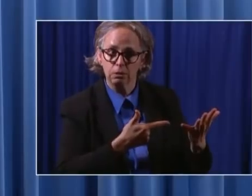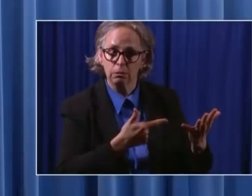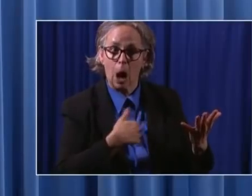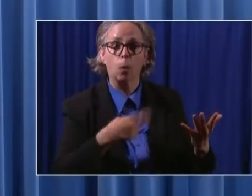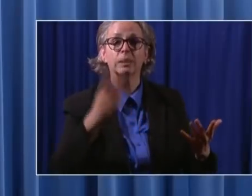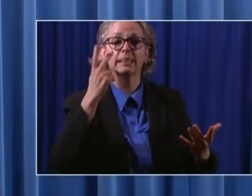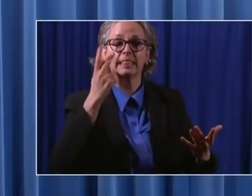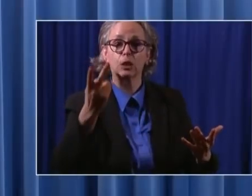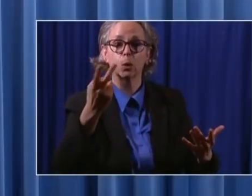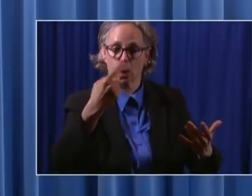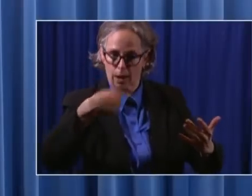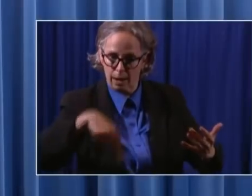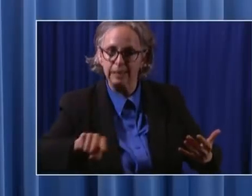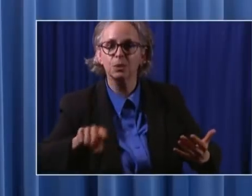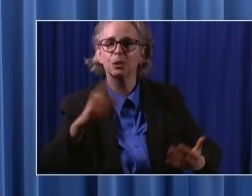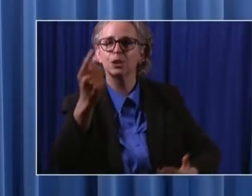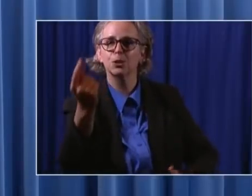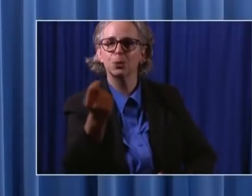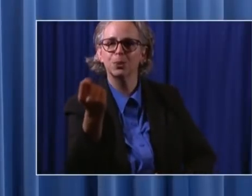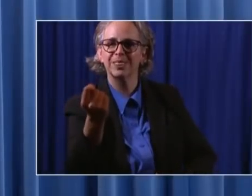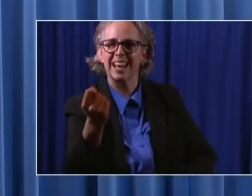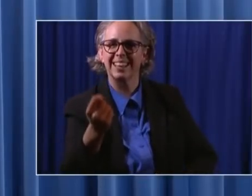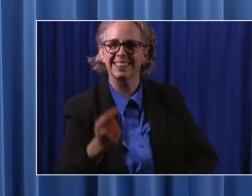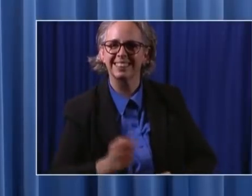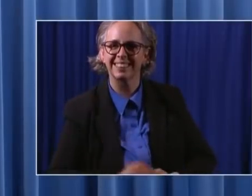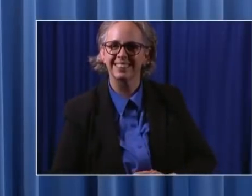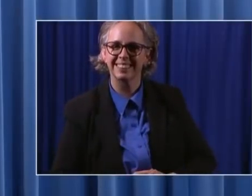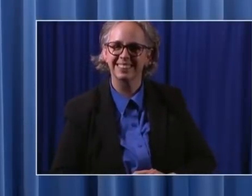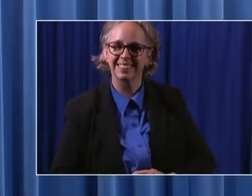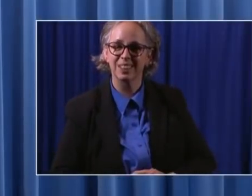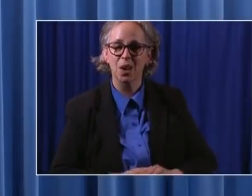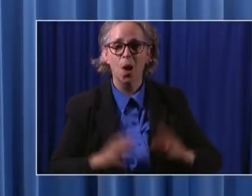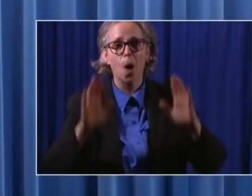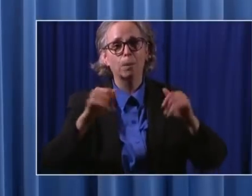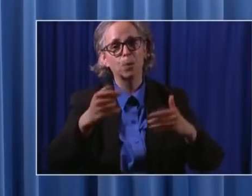Tuesday, and I hope everybody has a great weekend. Thank you very much.